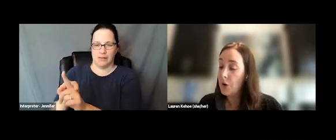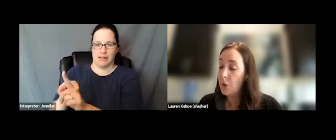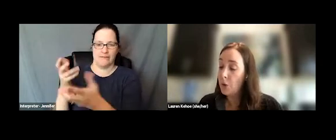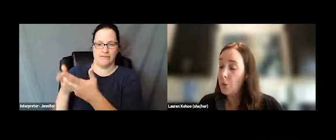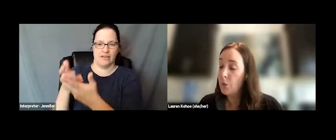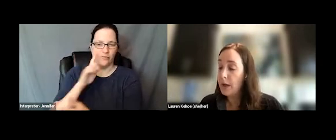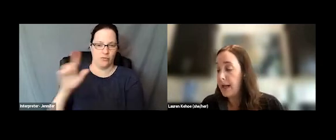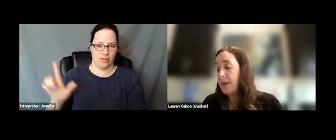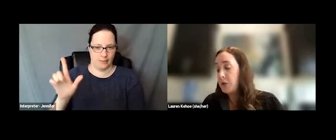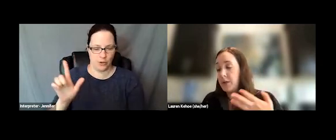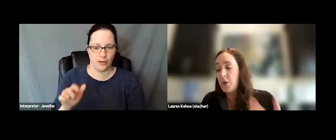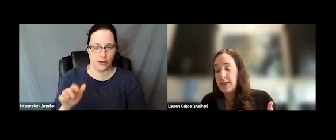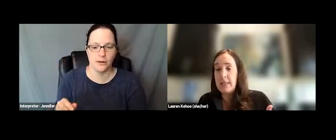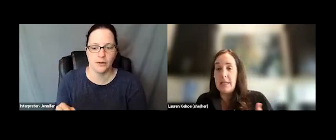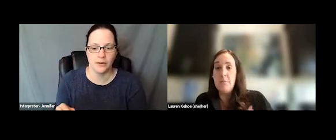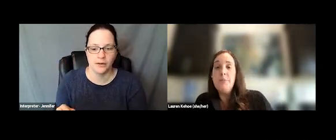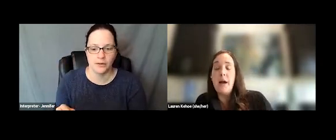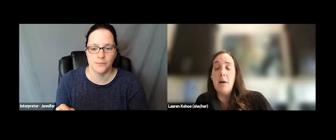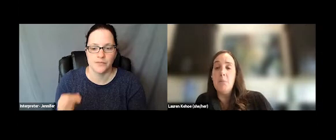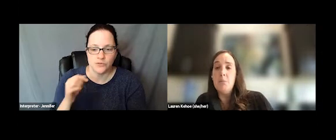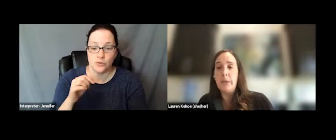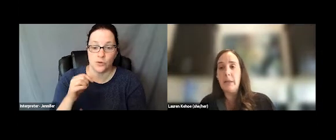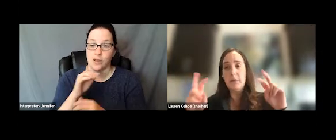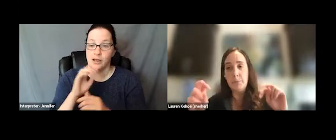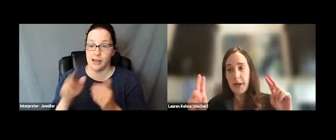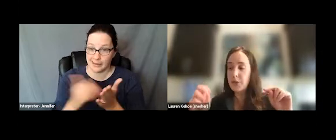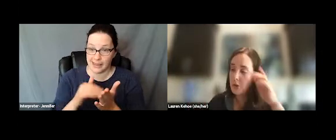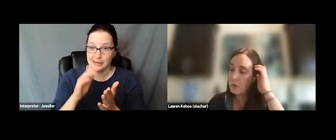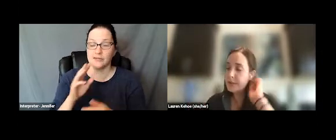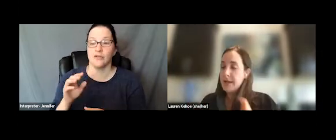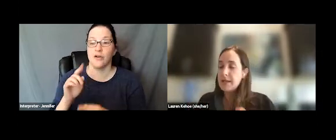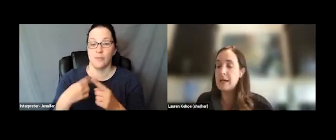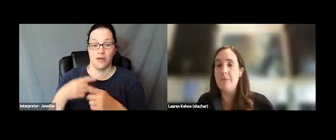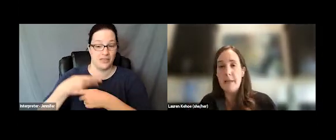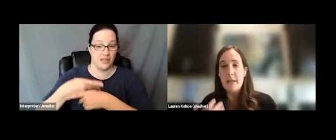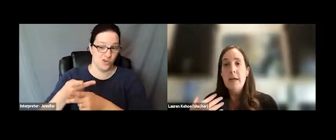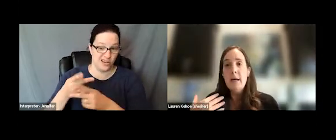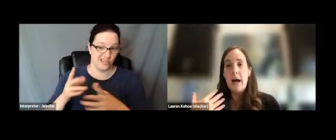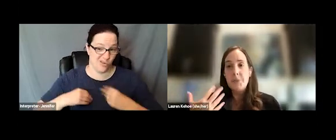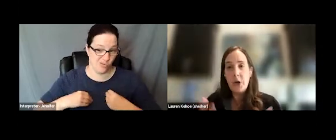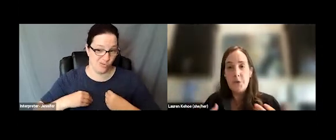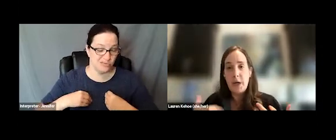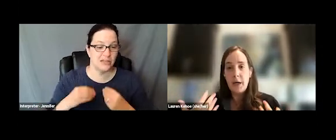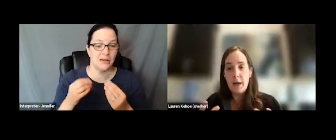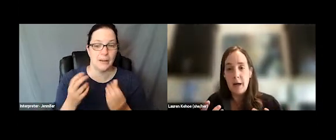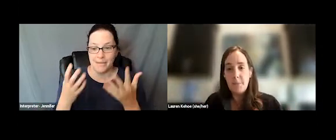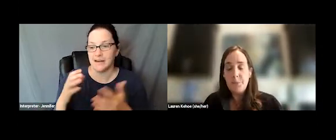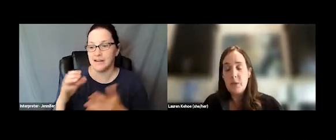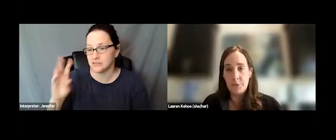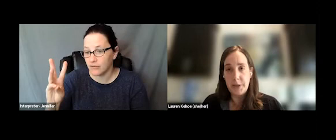And so again, I mentioned the UX team, like the product owns many of the